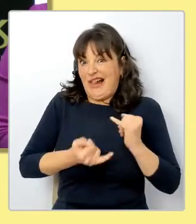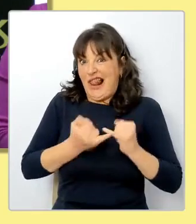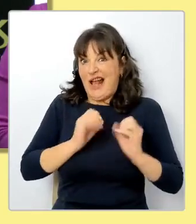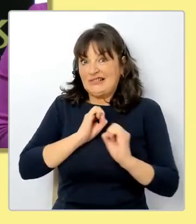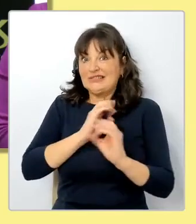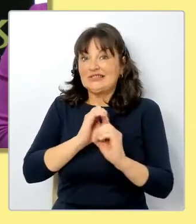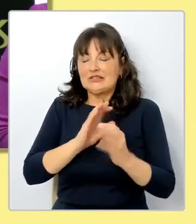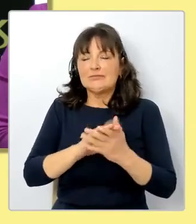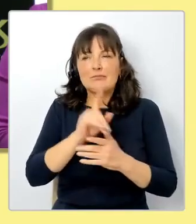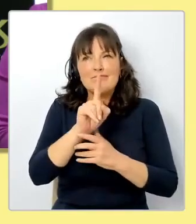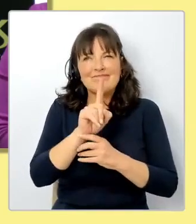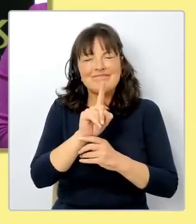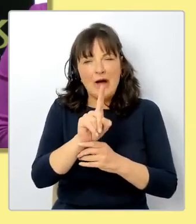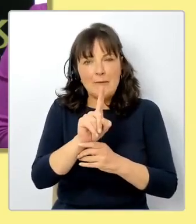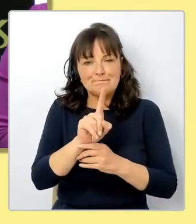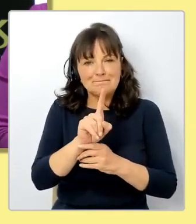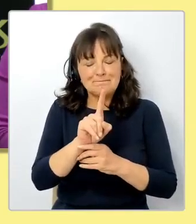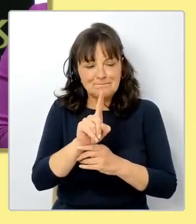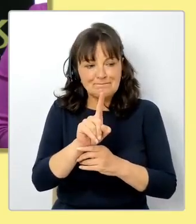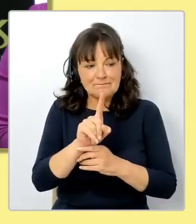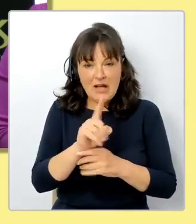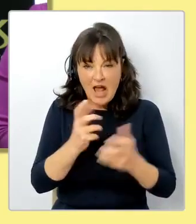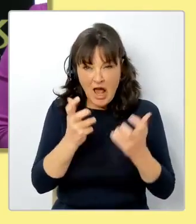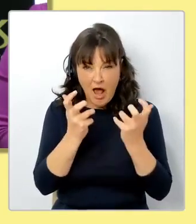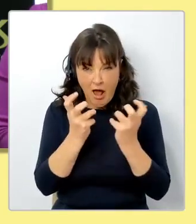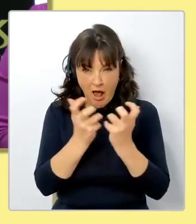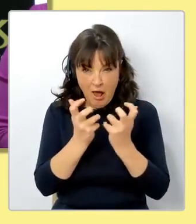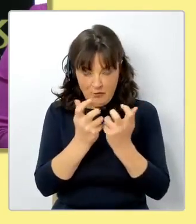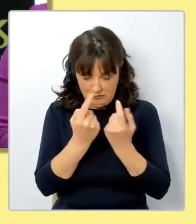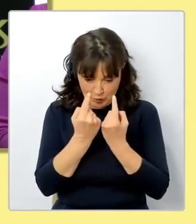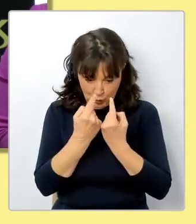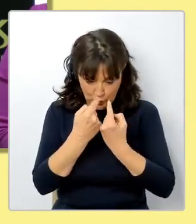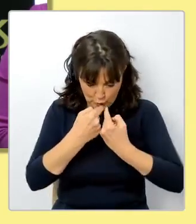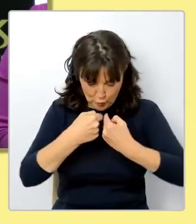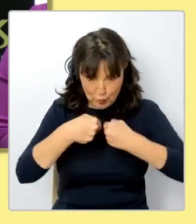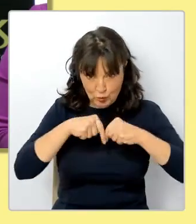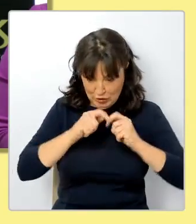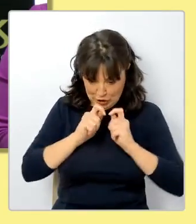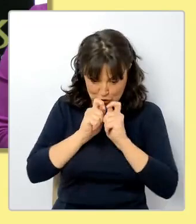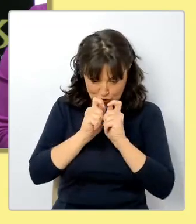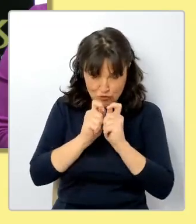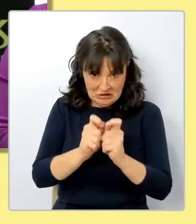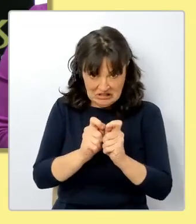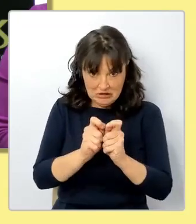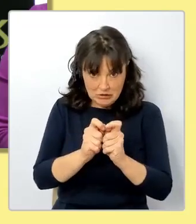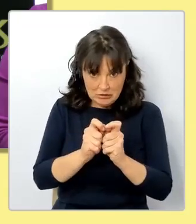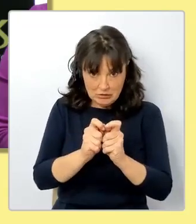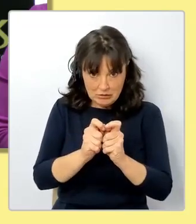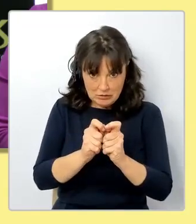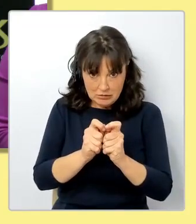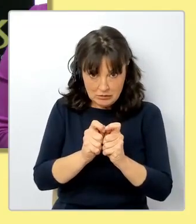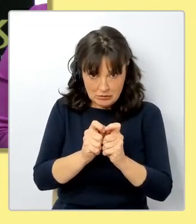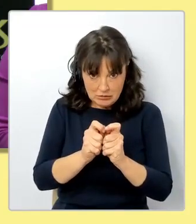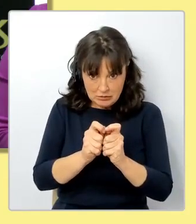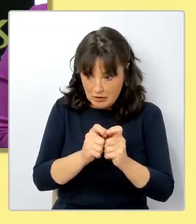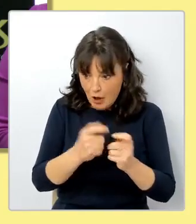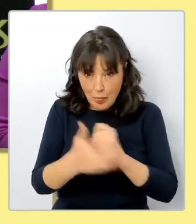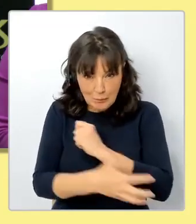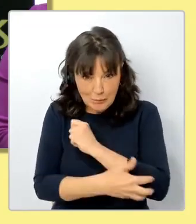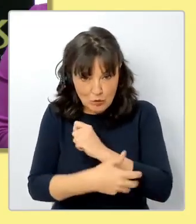we treat those that are the poorest, and I agree that asylum seekers absolutely should have the right to